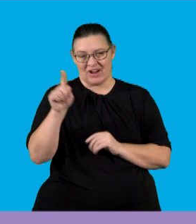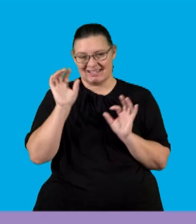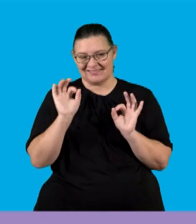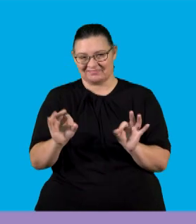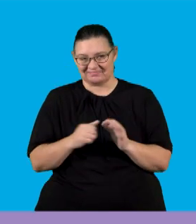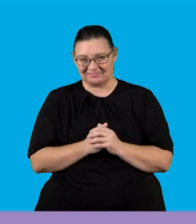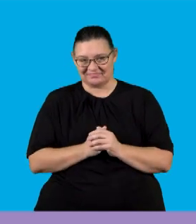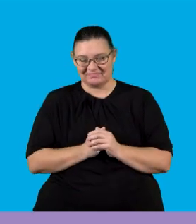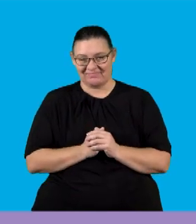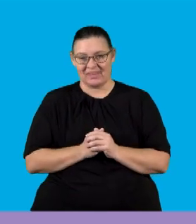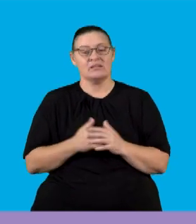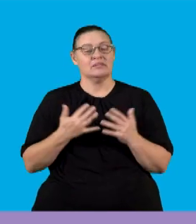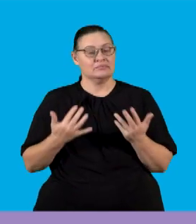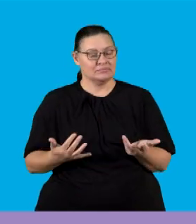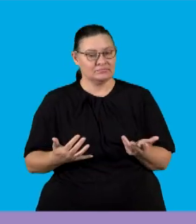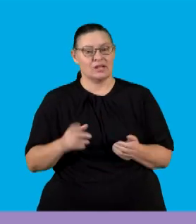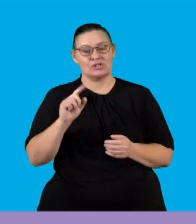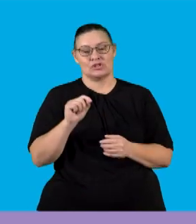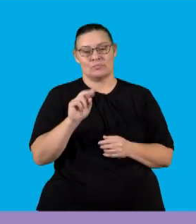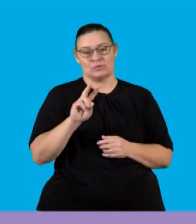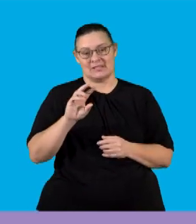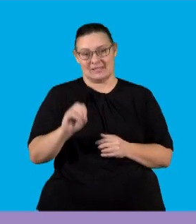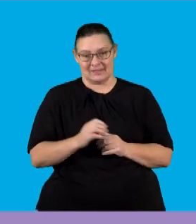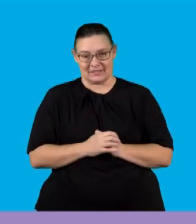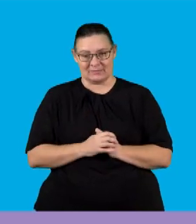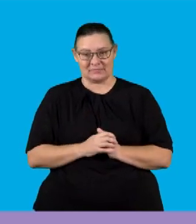next question. Here it says,